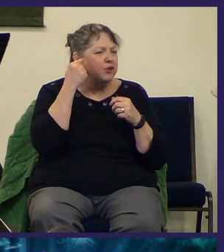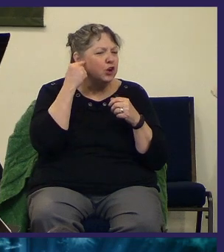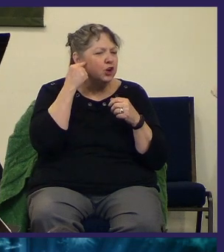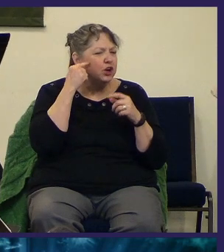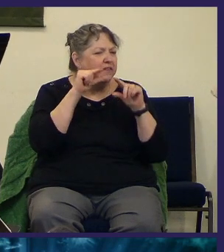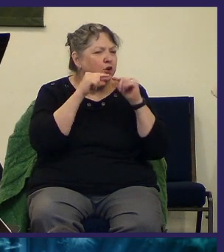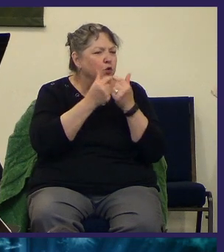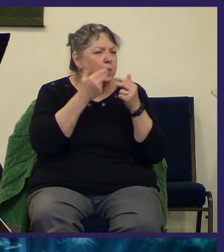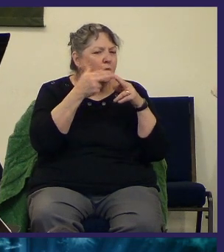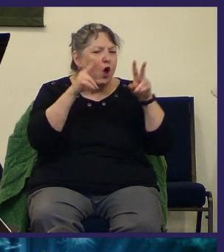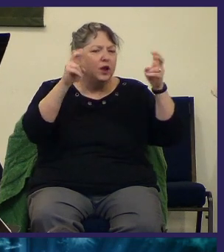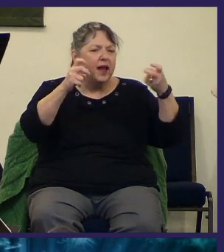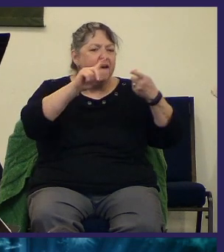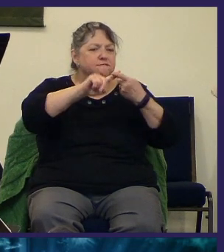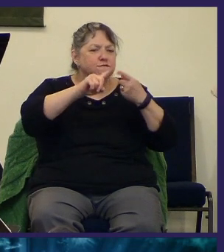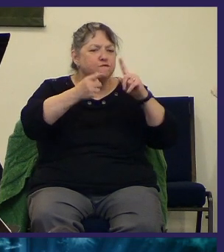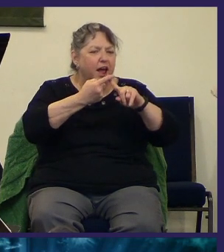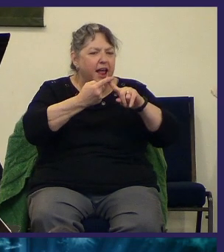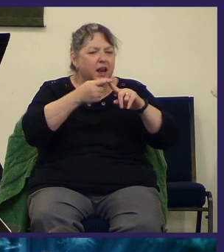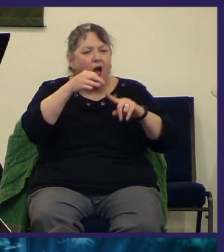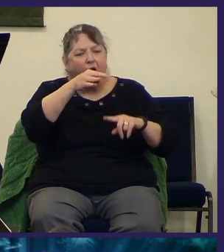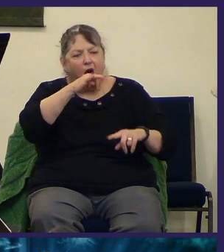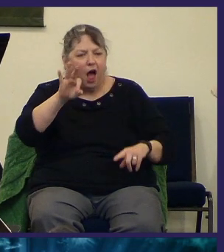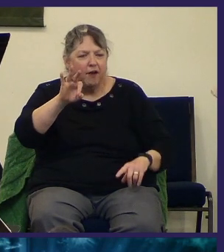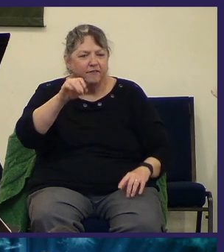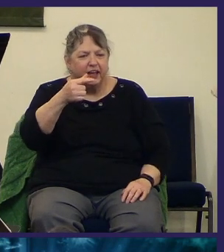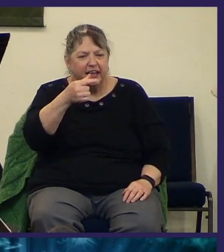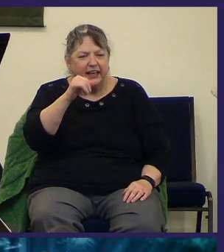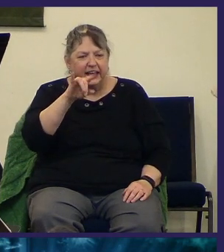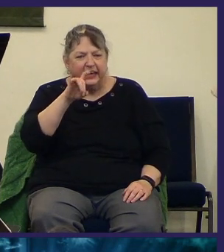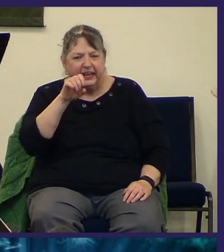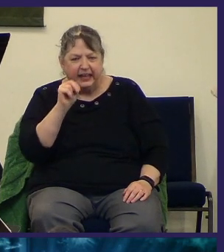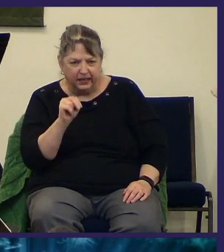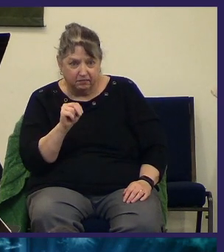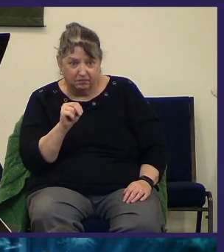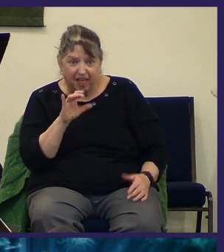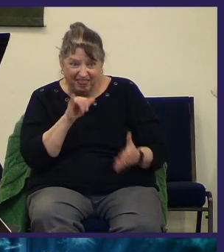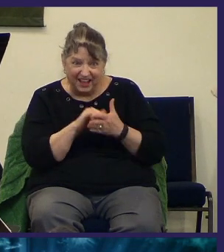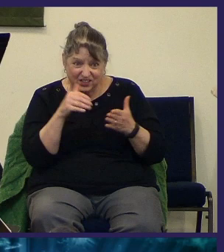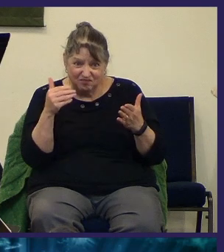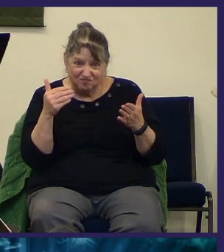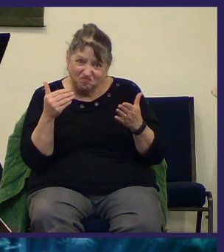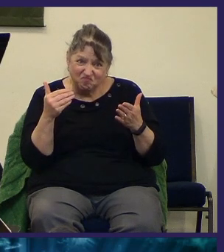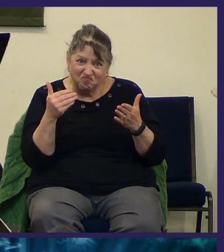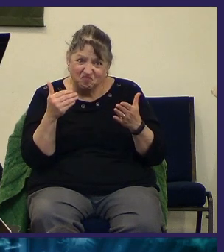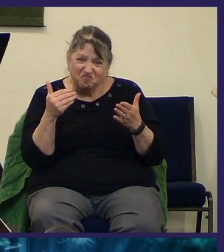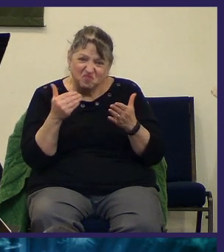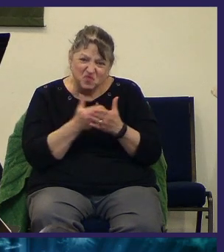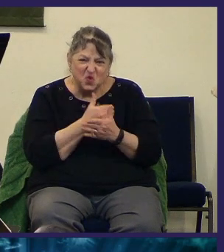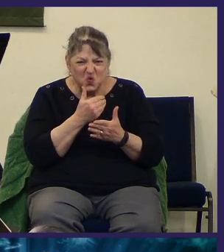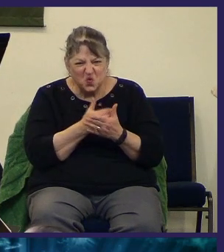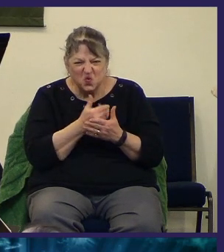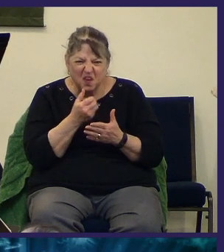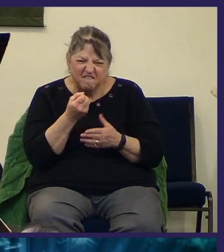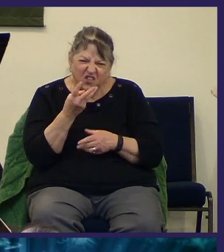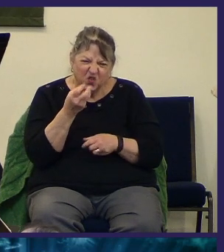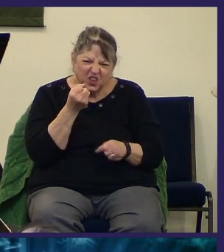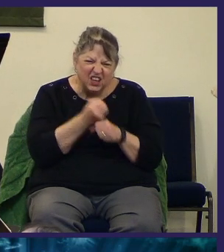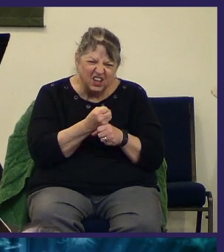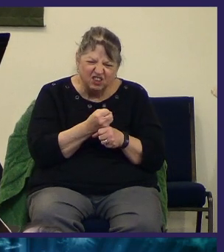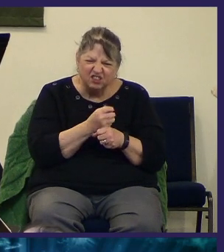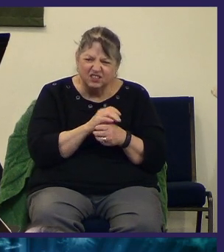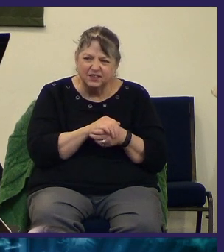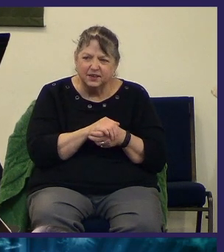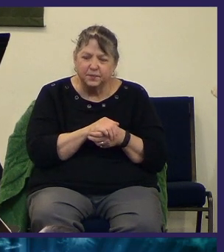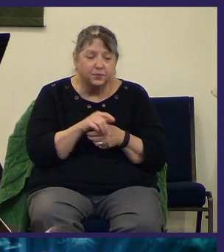so this is something the gideons have come out with it's been out for a little while now you can actually